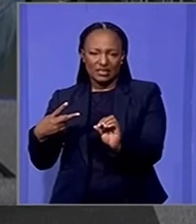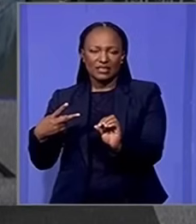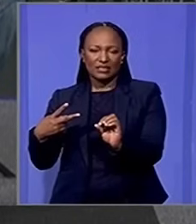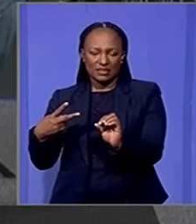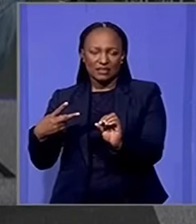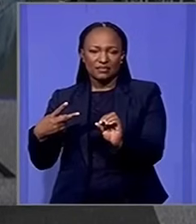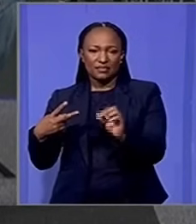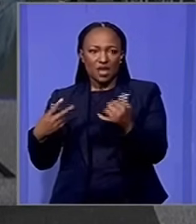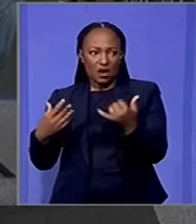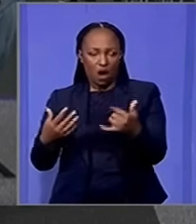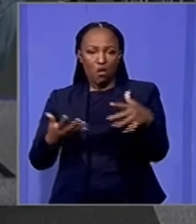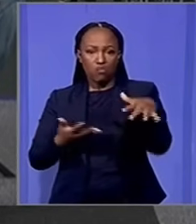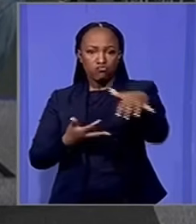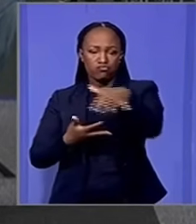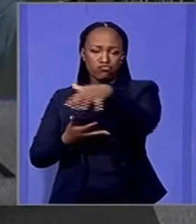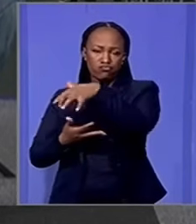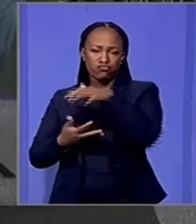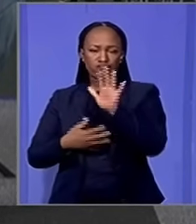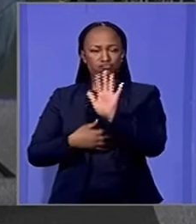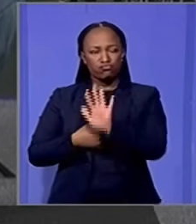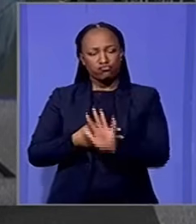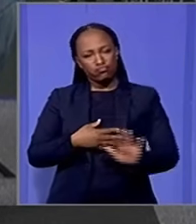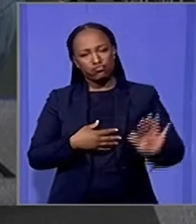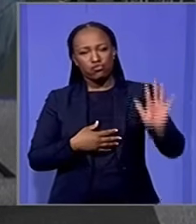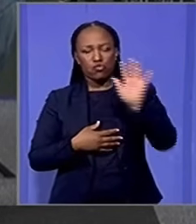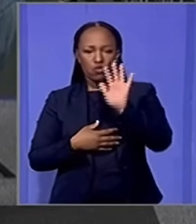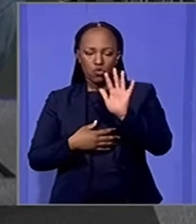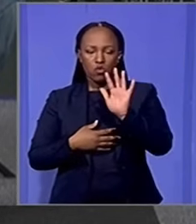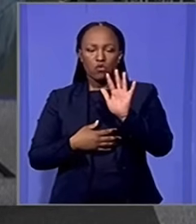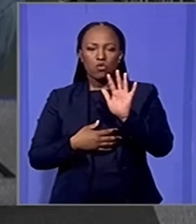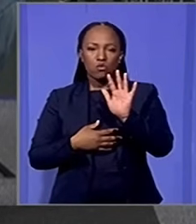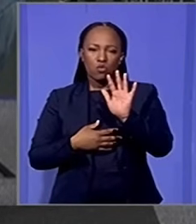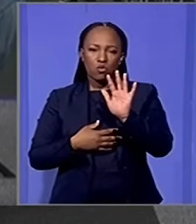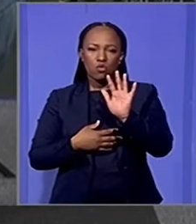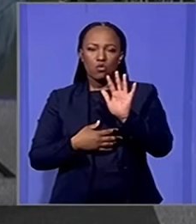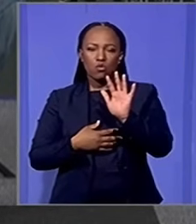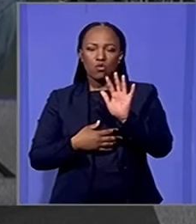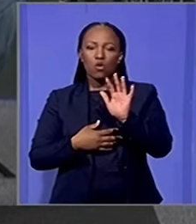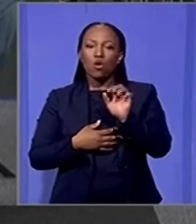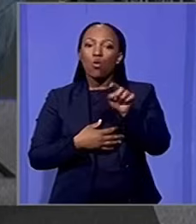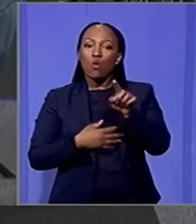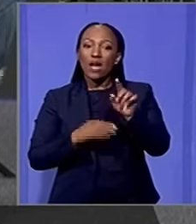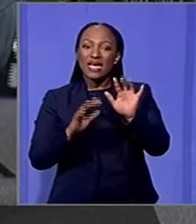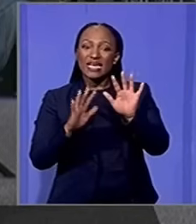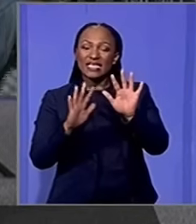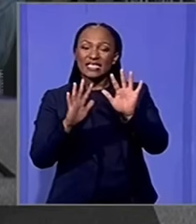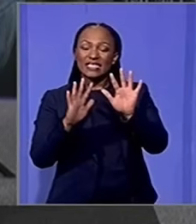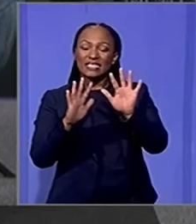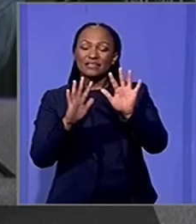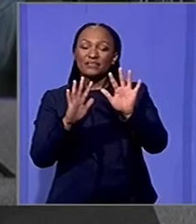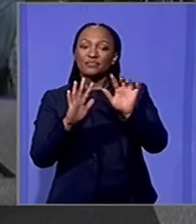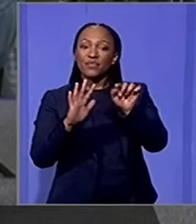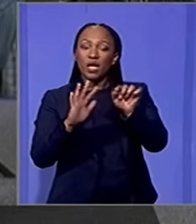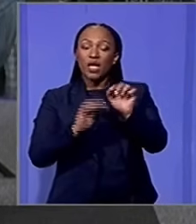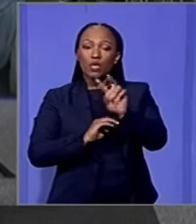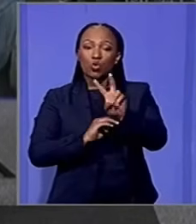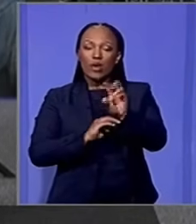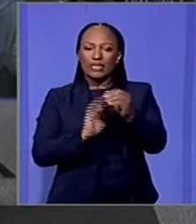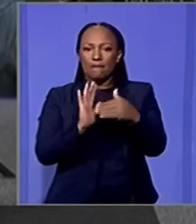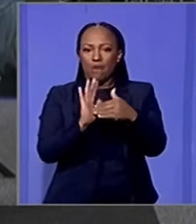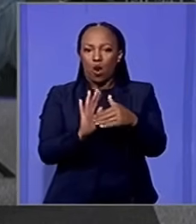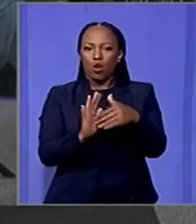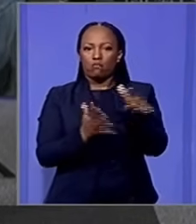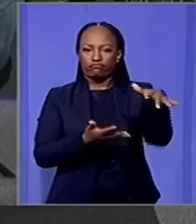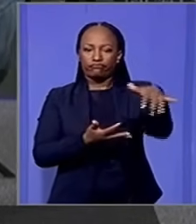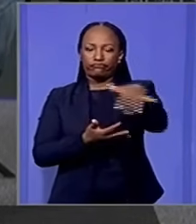go badilwe diboutu jaaka godimo ga dimilione tše 12 se se ra go reng ka se sebaka